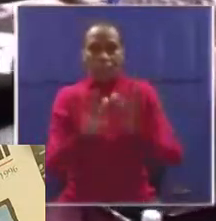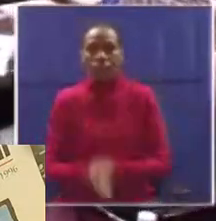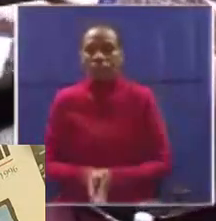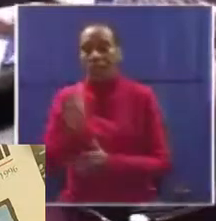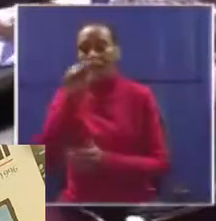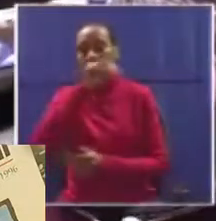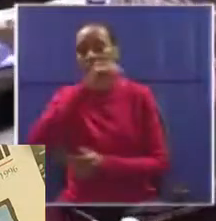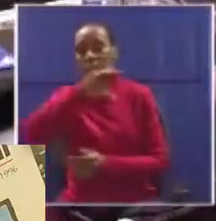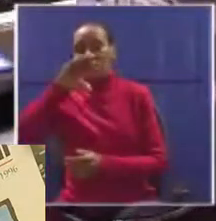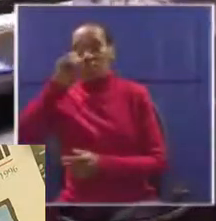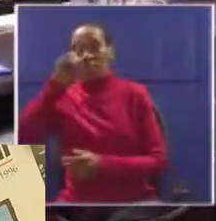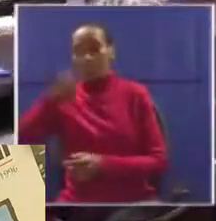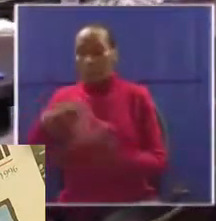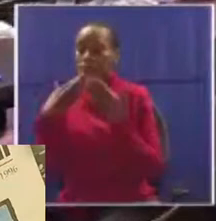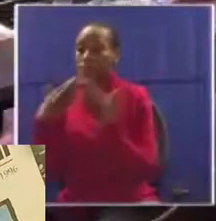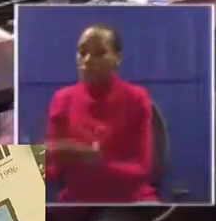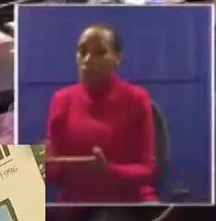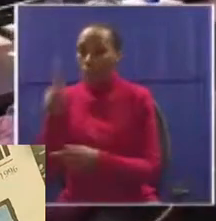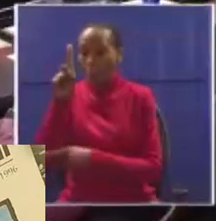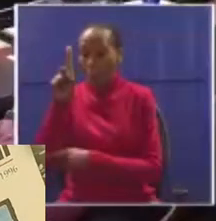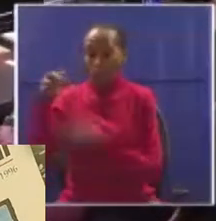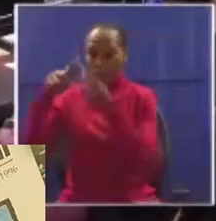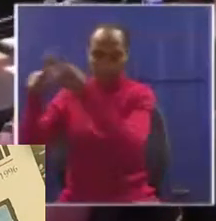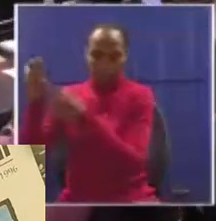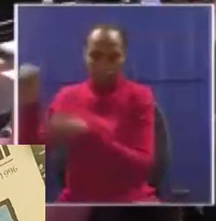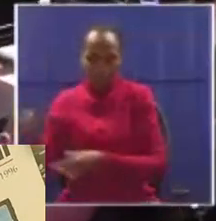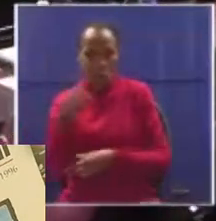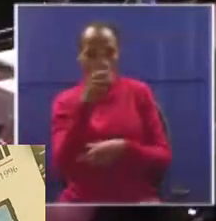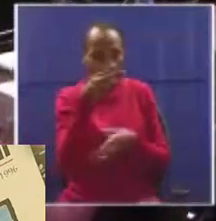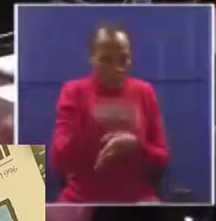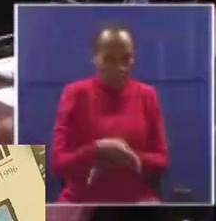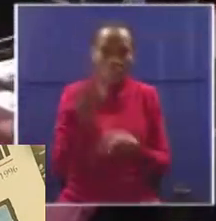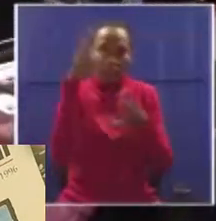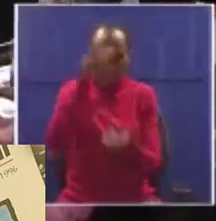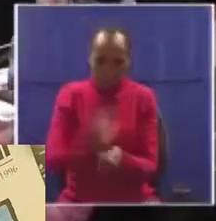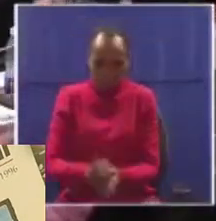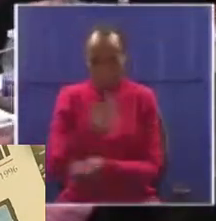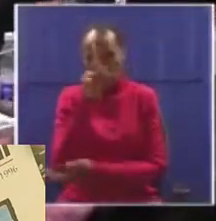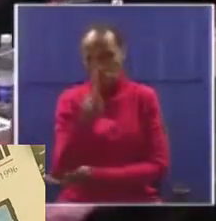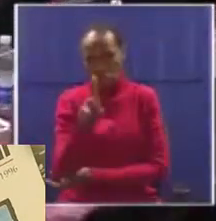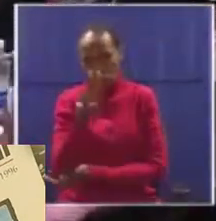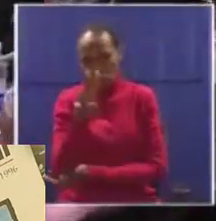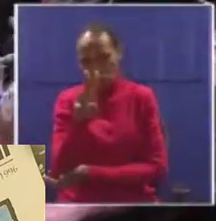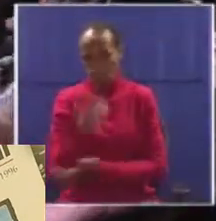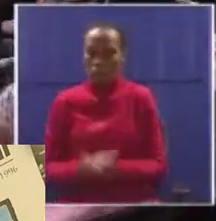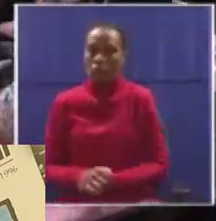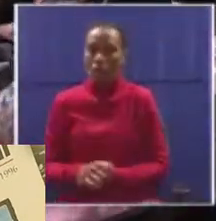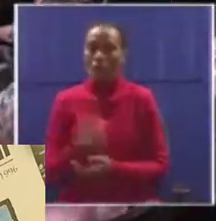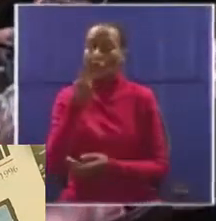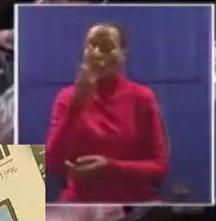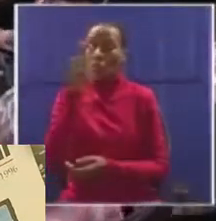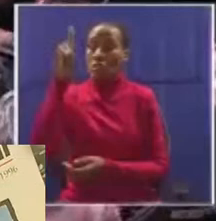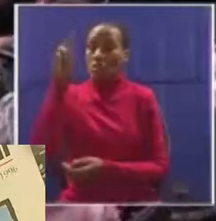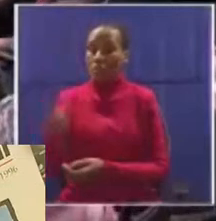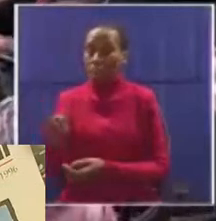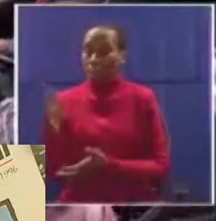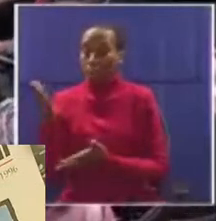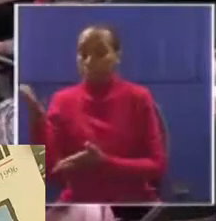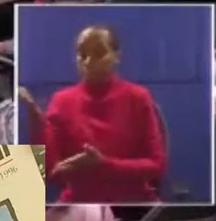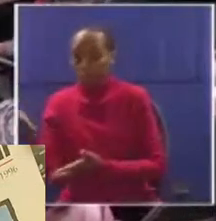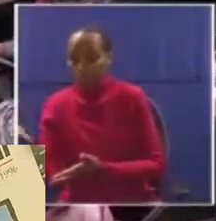acdp thank you Austria one on the platform one in the house that's two thank you the udm